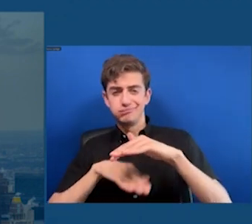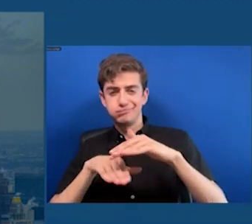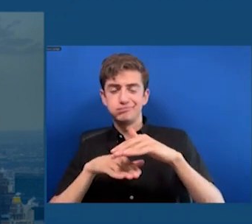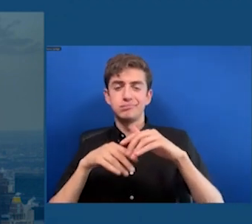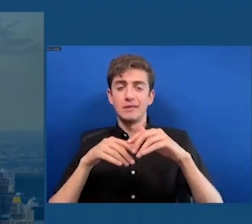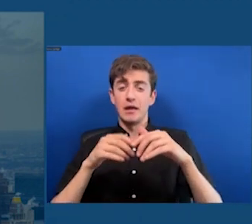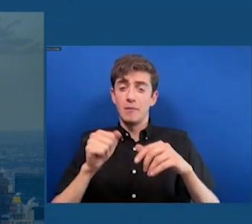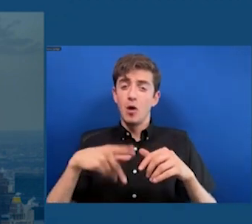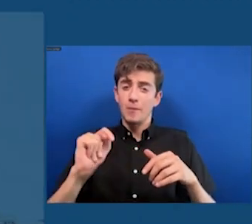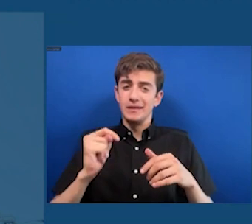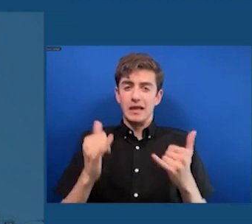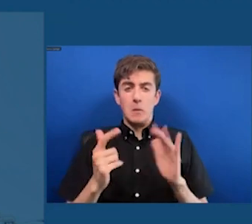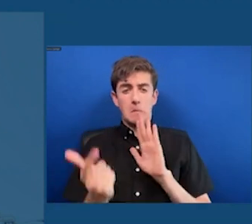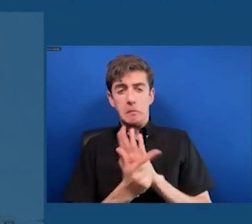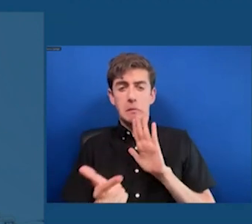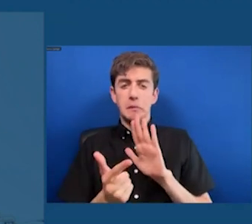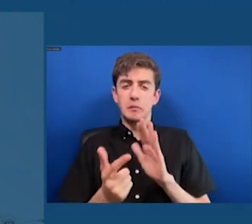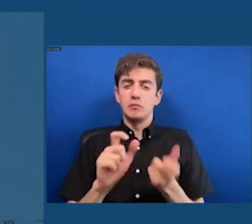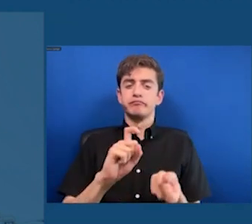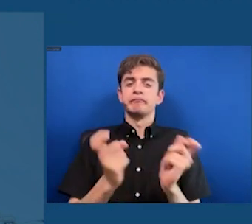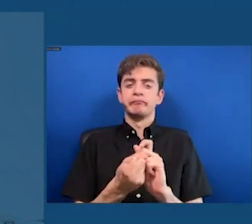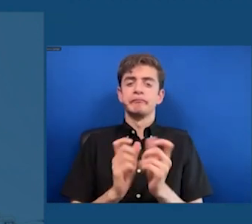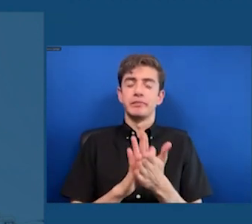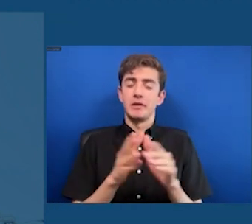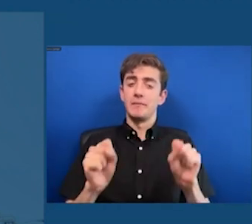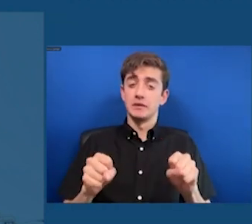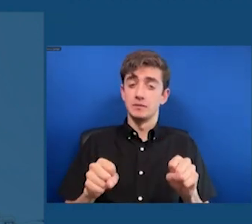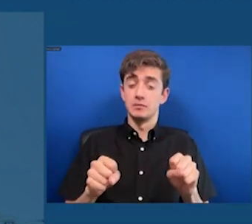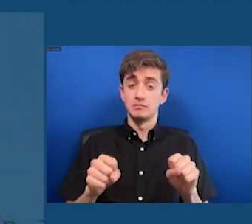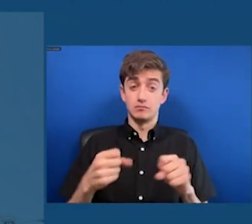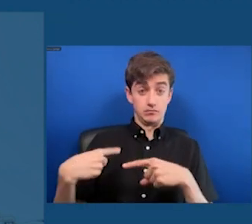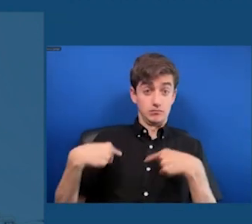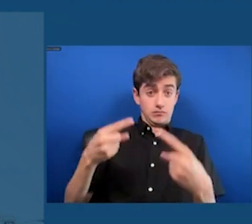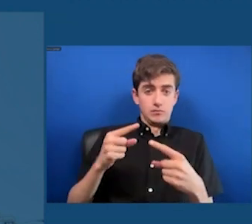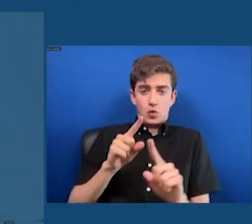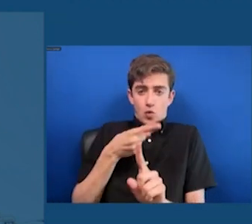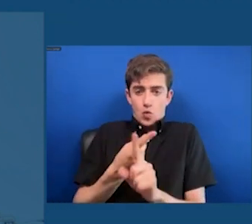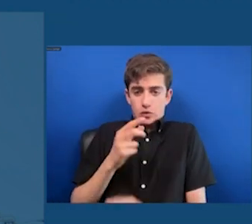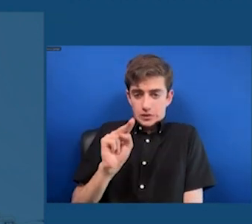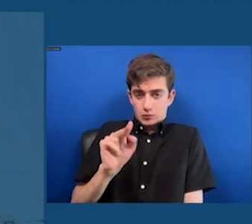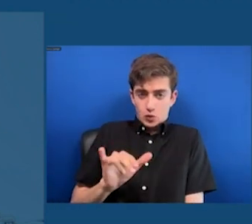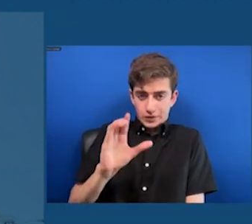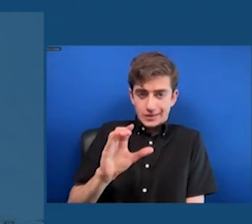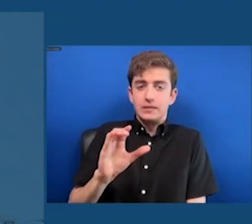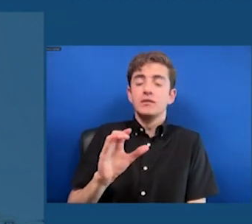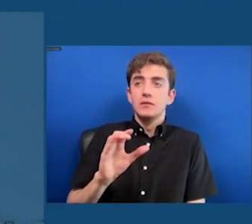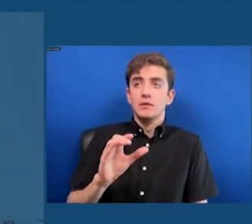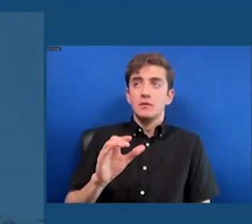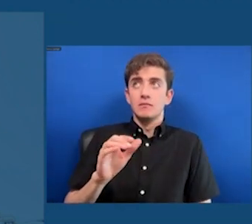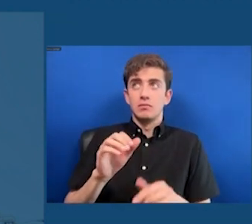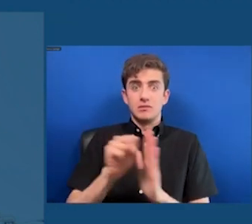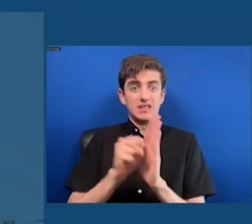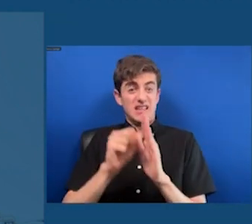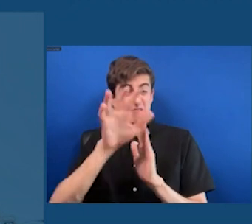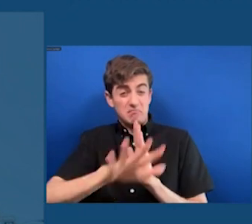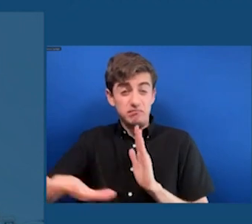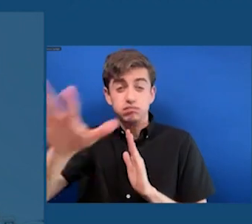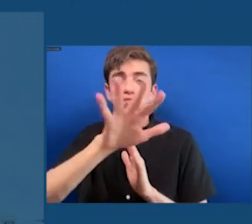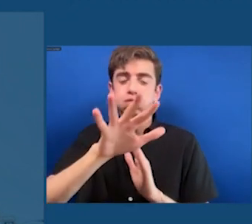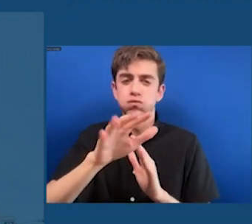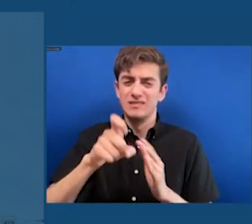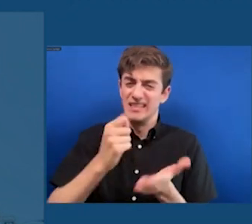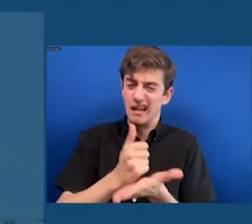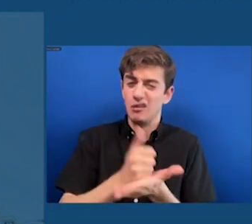Well, that's New York City. The rest of the state needs help as well. That includes a new statewide